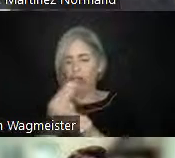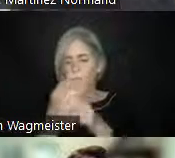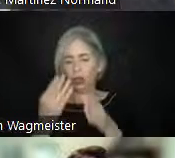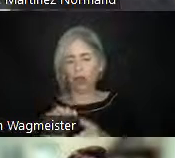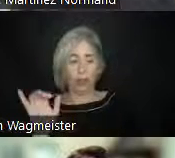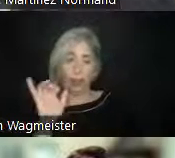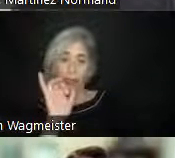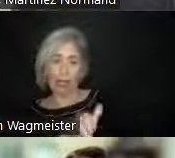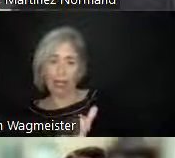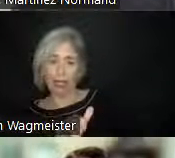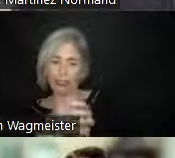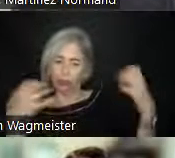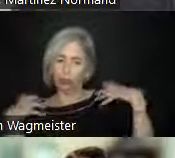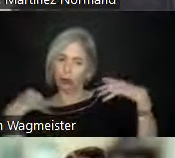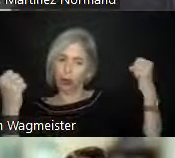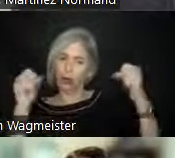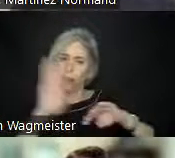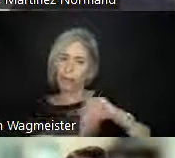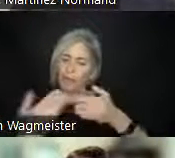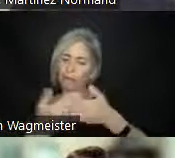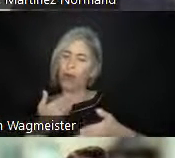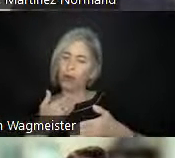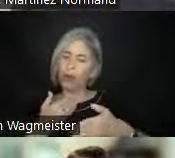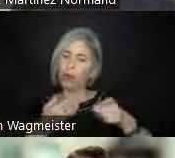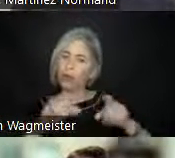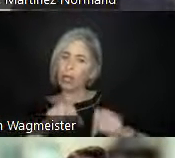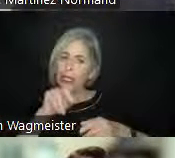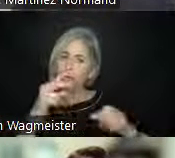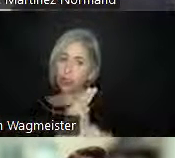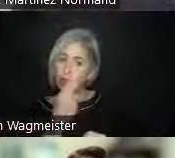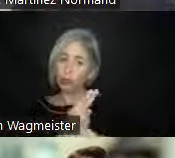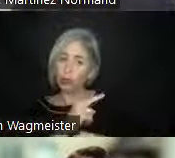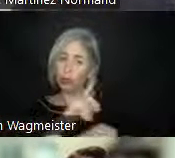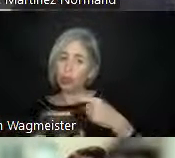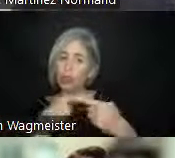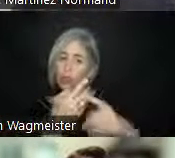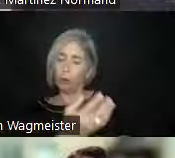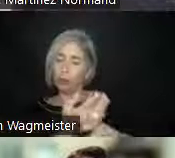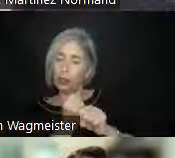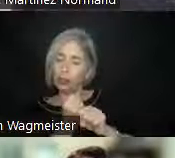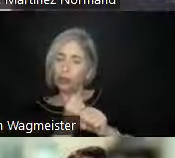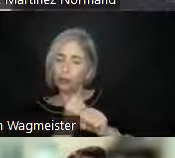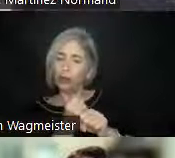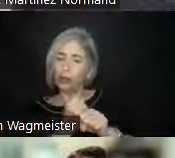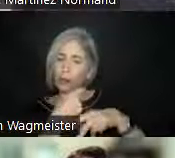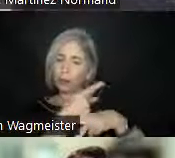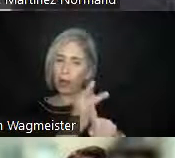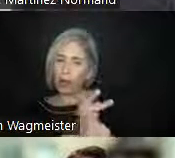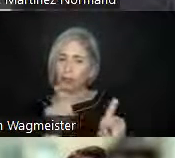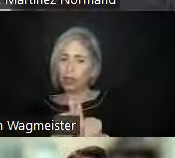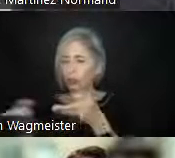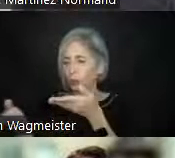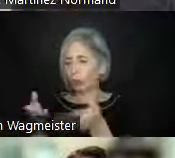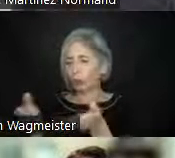is much stronger than it was before. And this is something you can really use when you procure products and services over